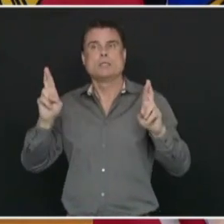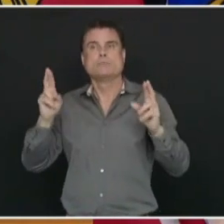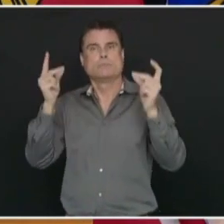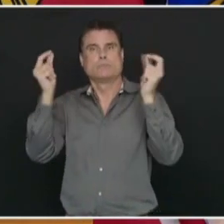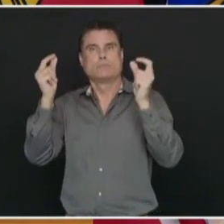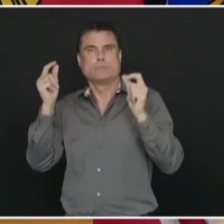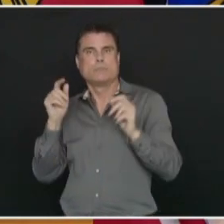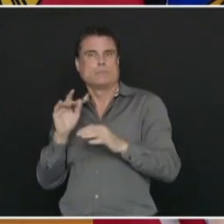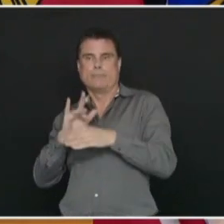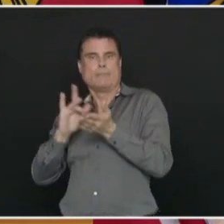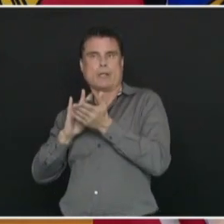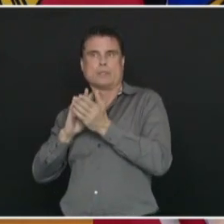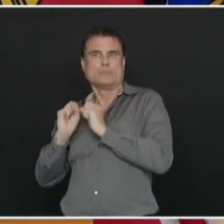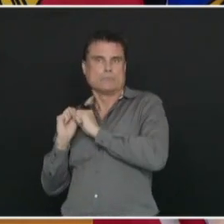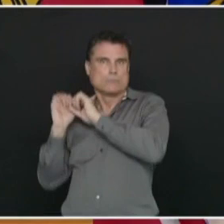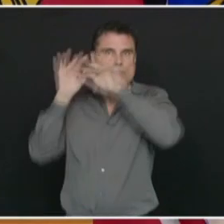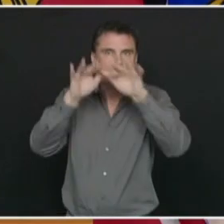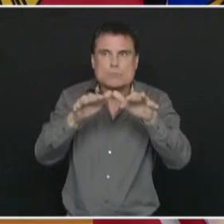in that area.